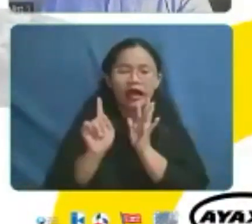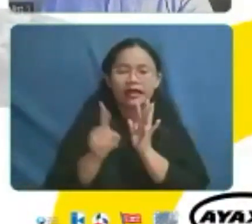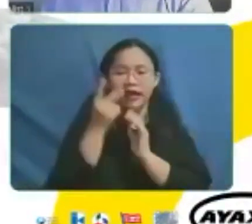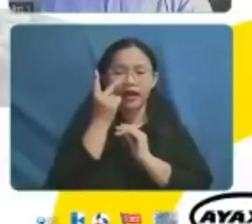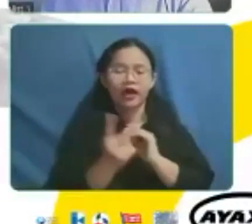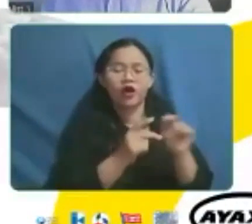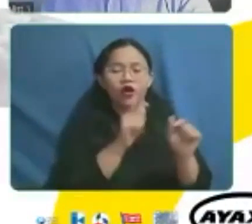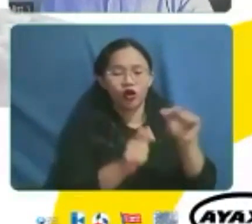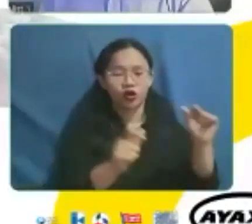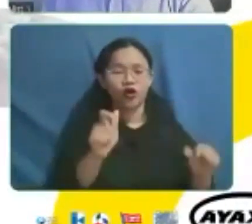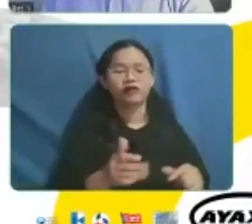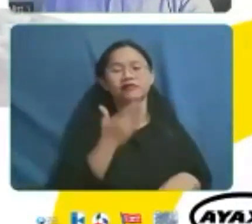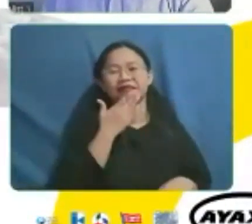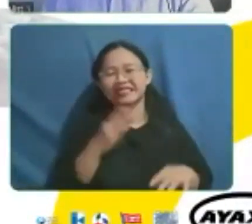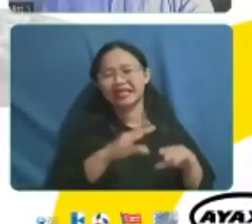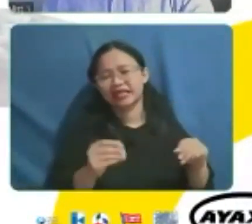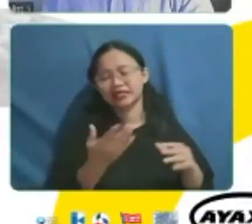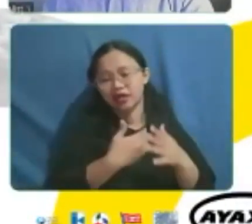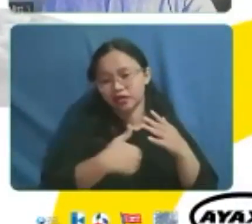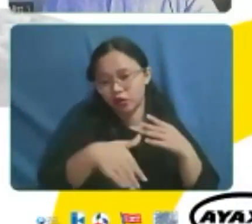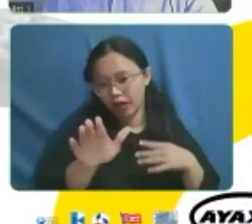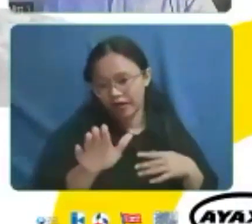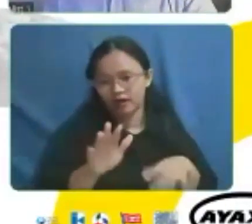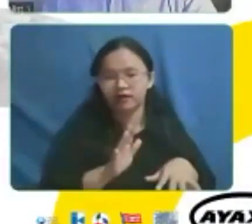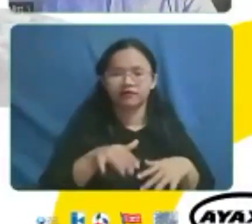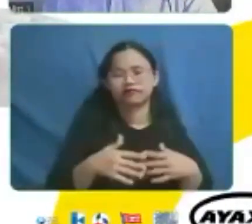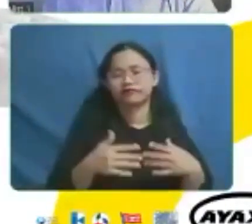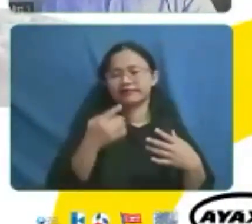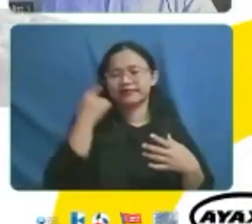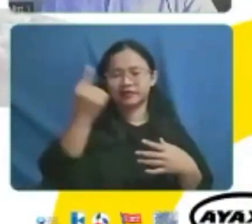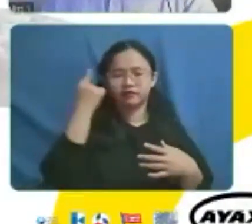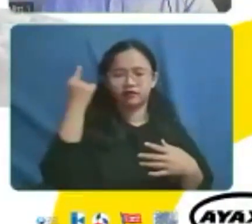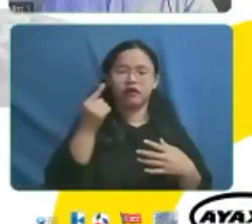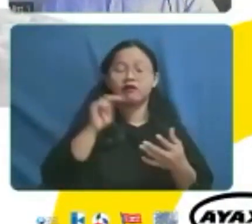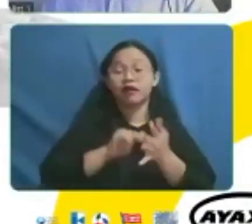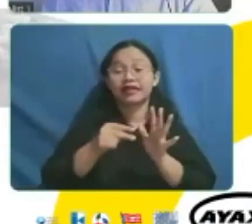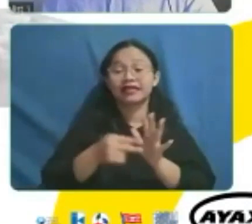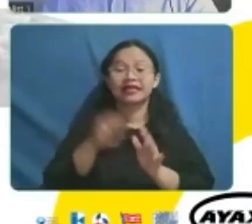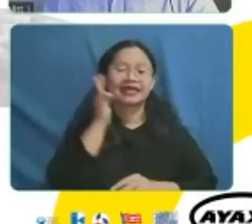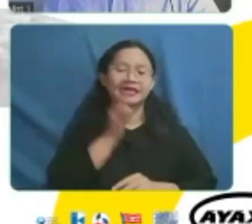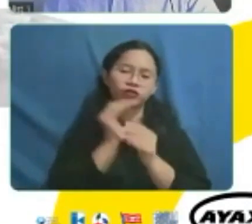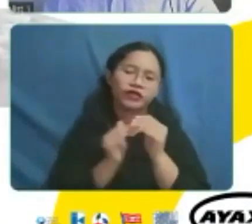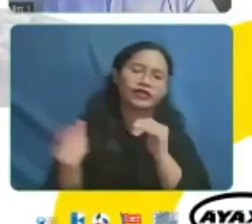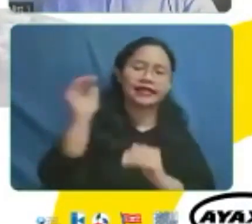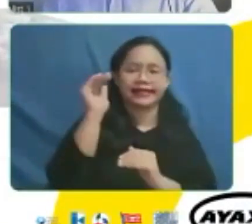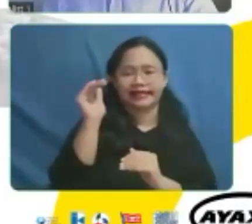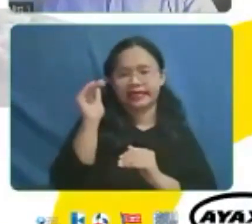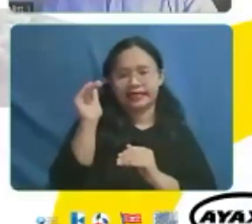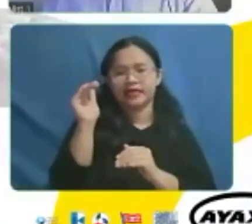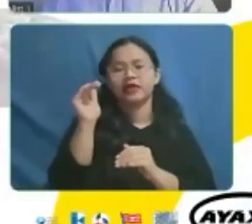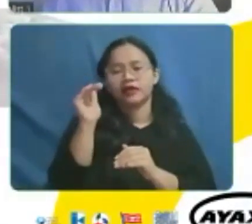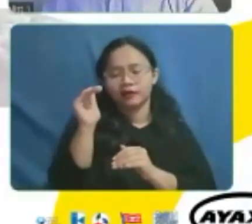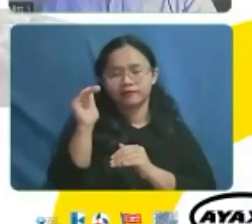air pollution. If you live in a high air pollution area, you obviously will be much more exposed to air